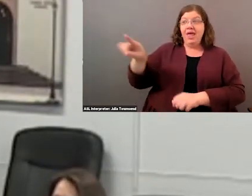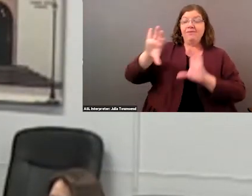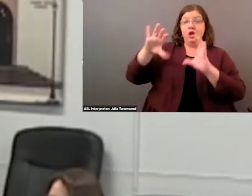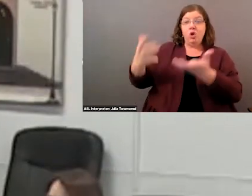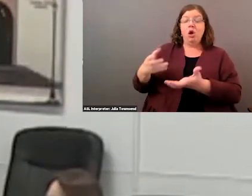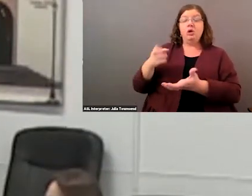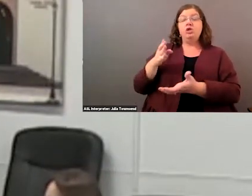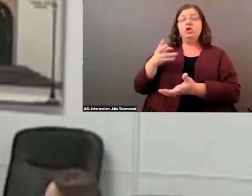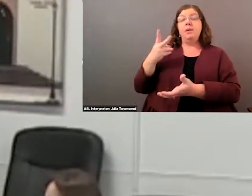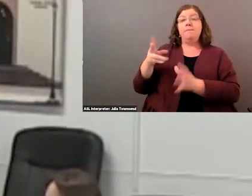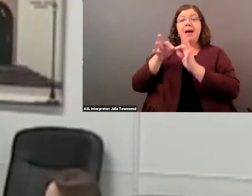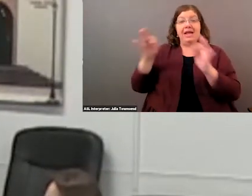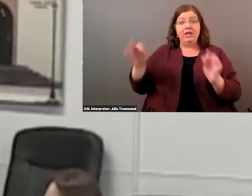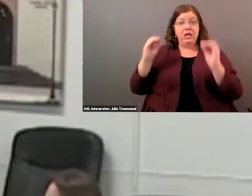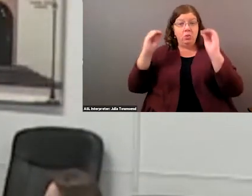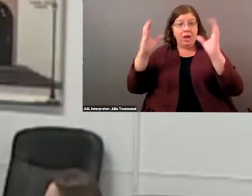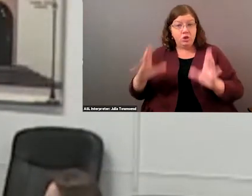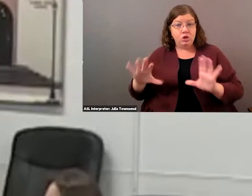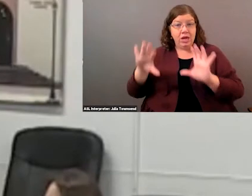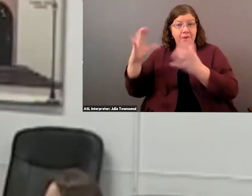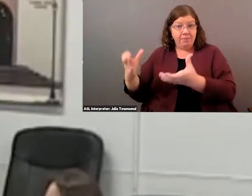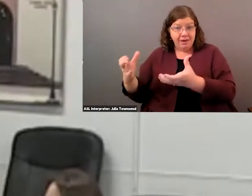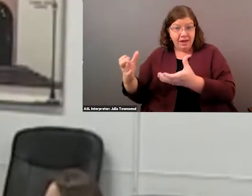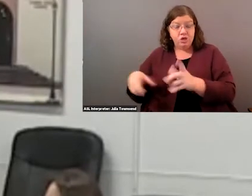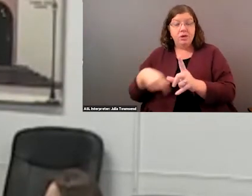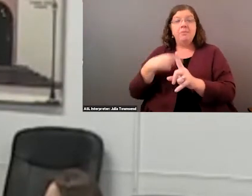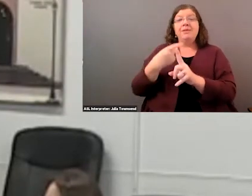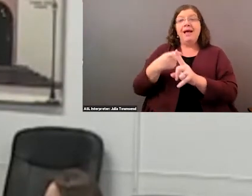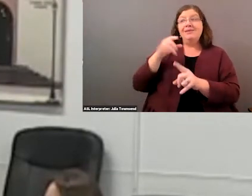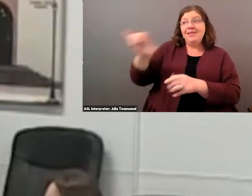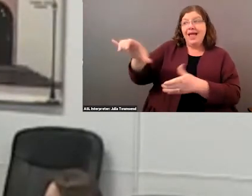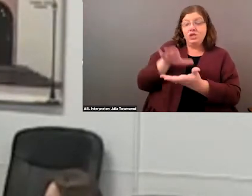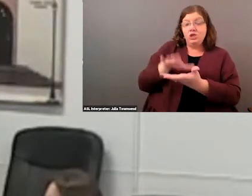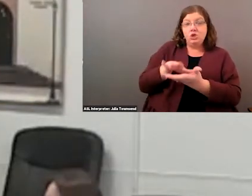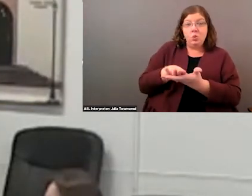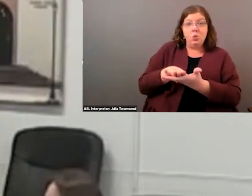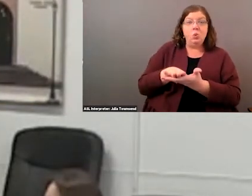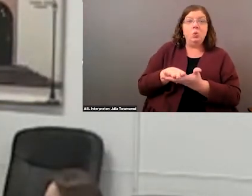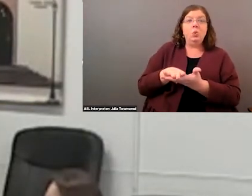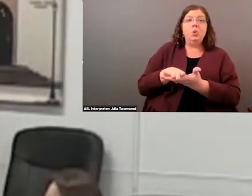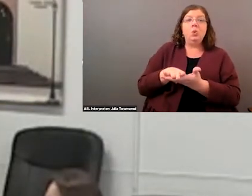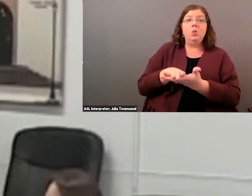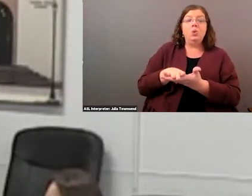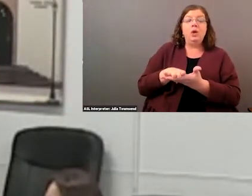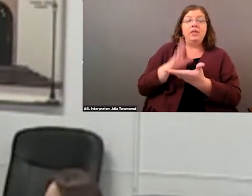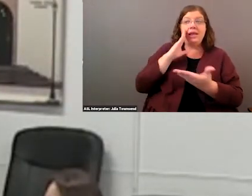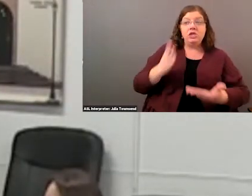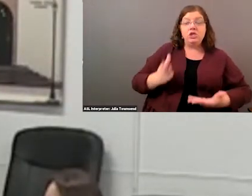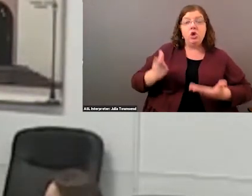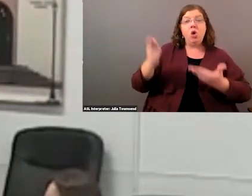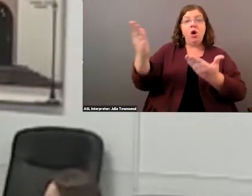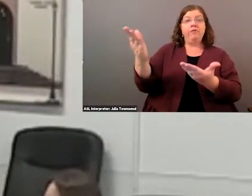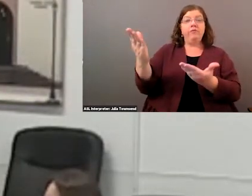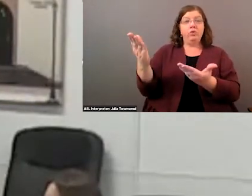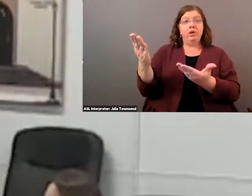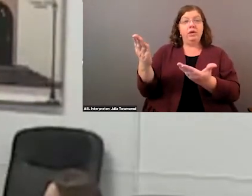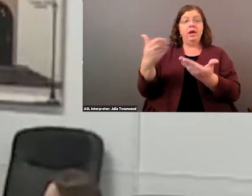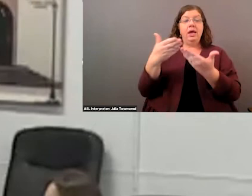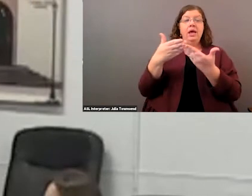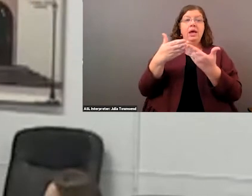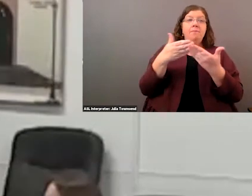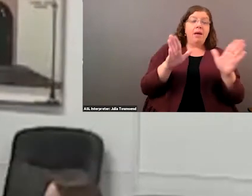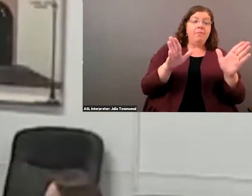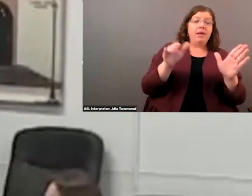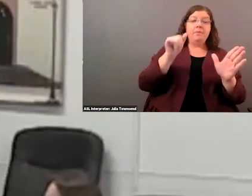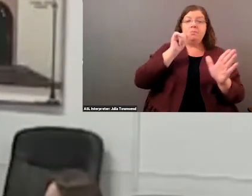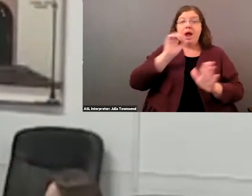is offering a public-private partnership in terms of funding of the actual program